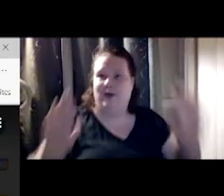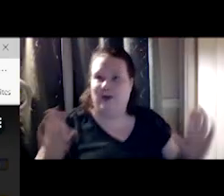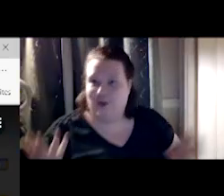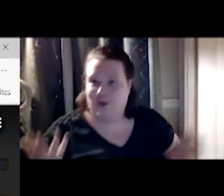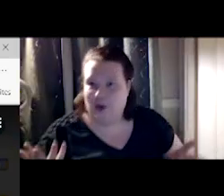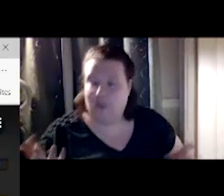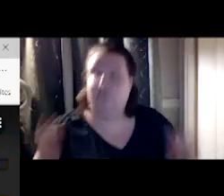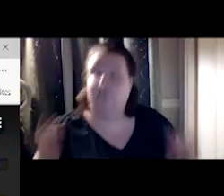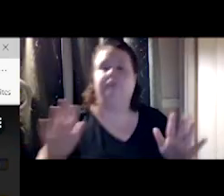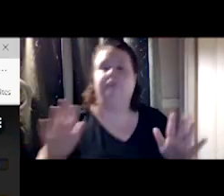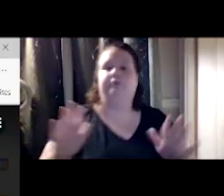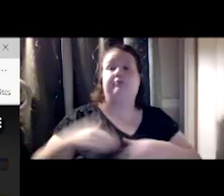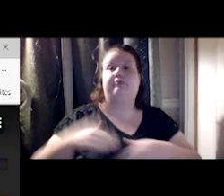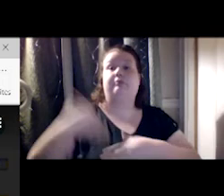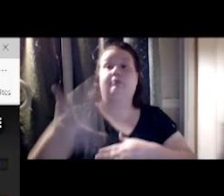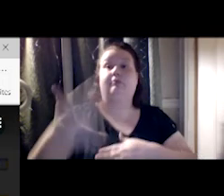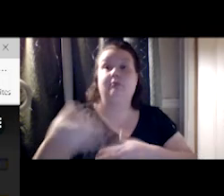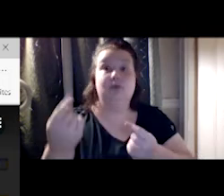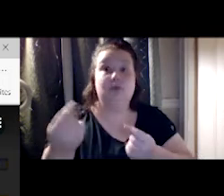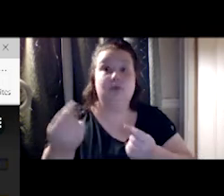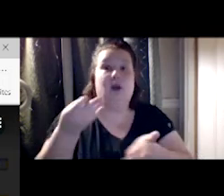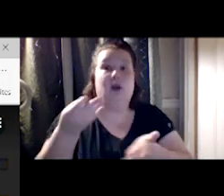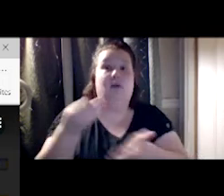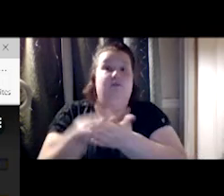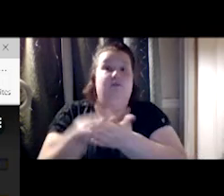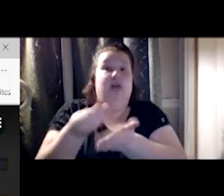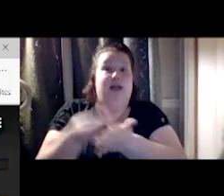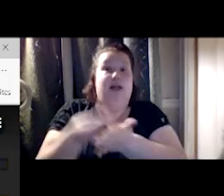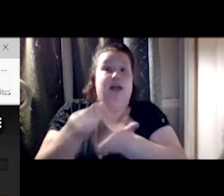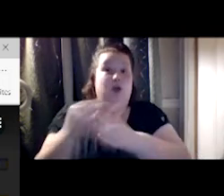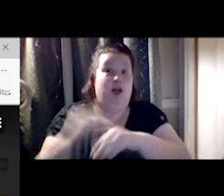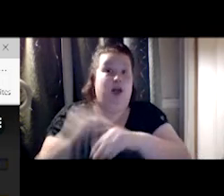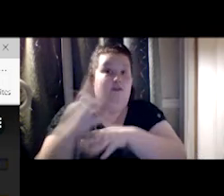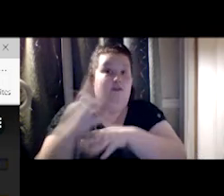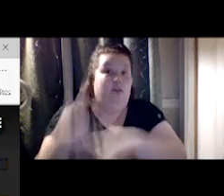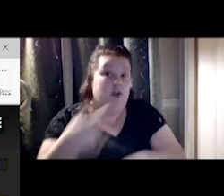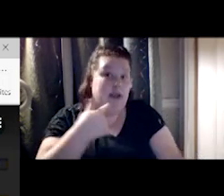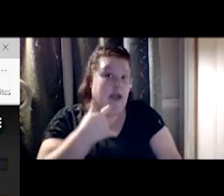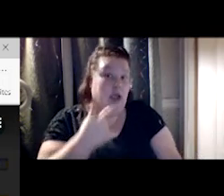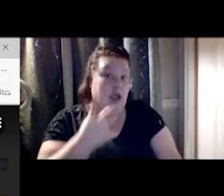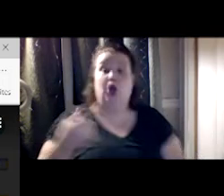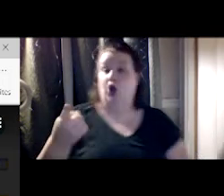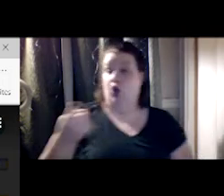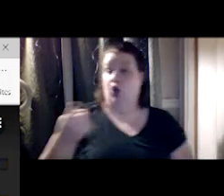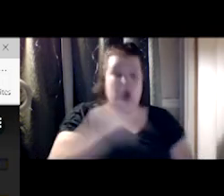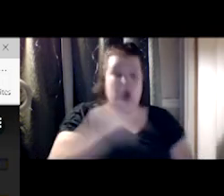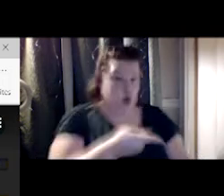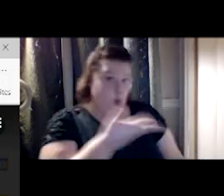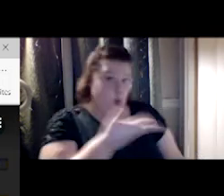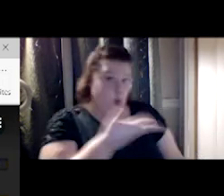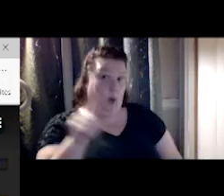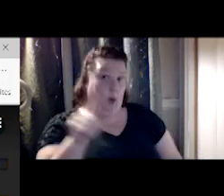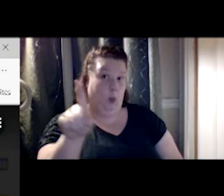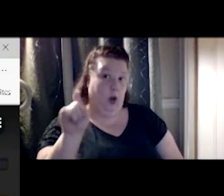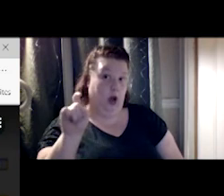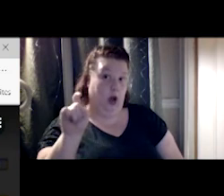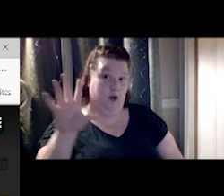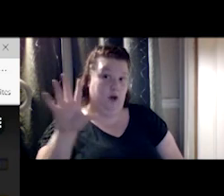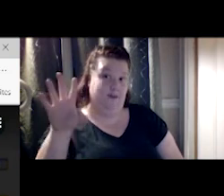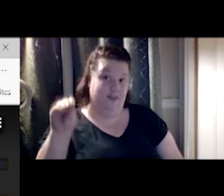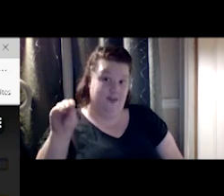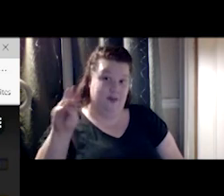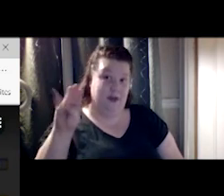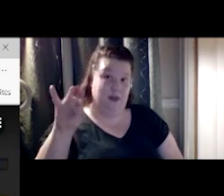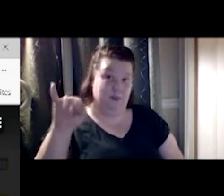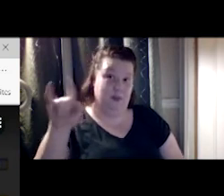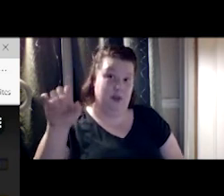financial advisor tell us, okay, you want to go for $150 million bond, you're looking at this much. And it may be, I